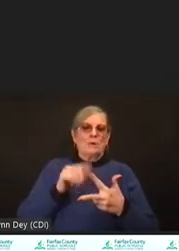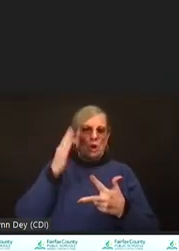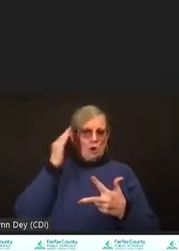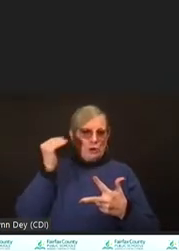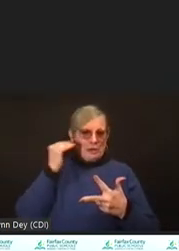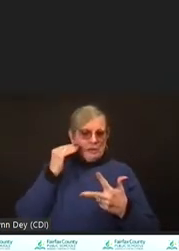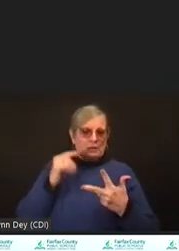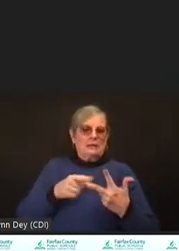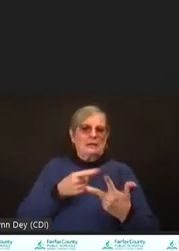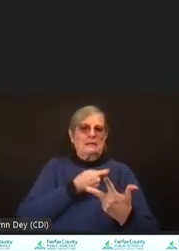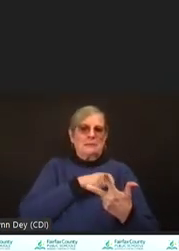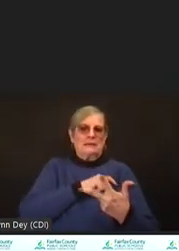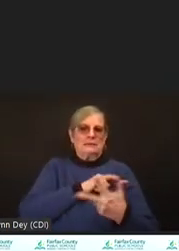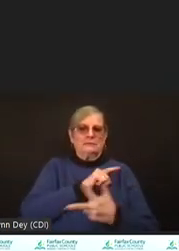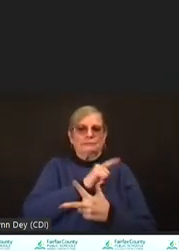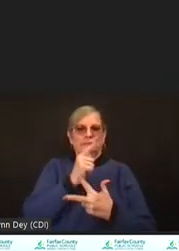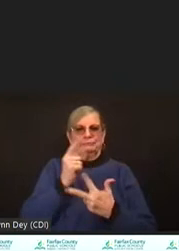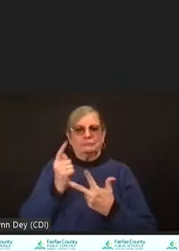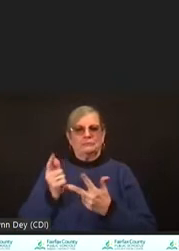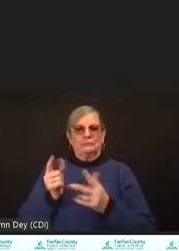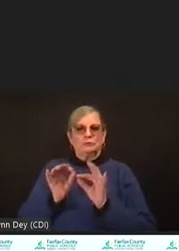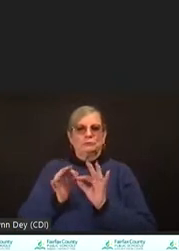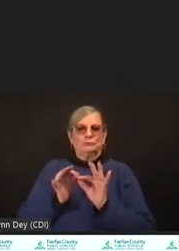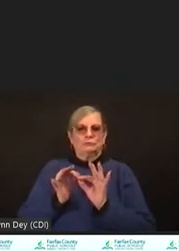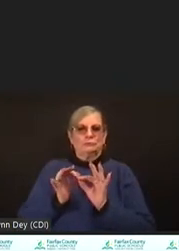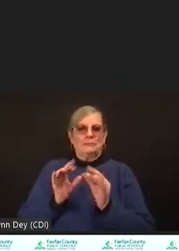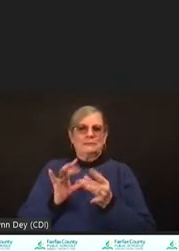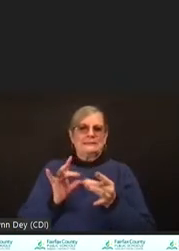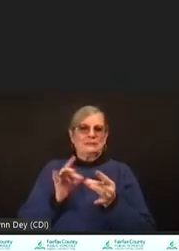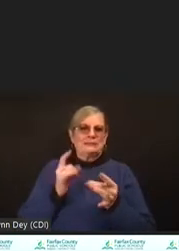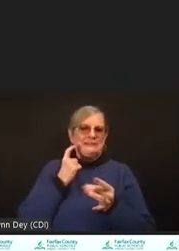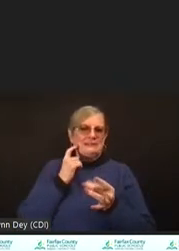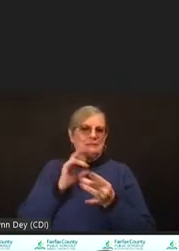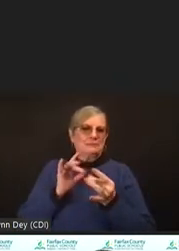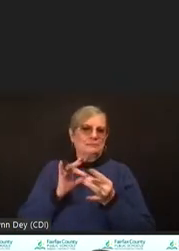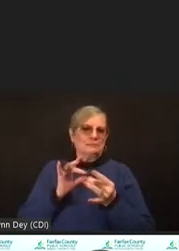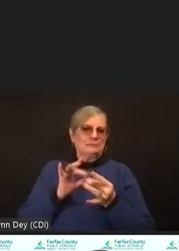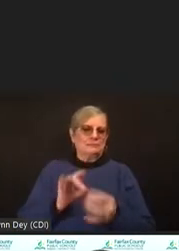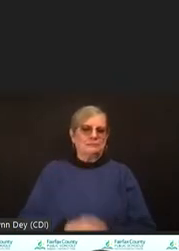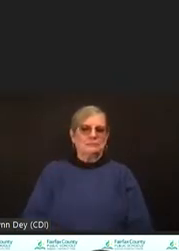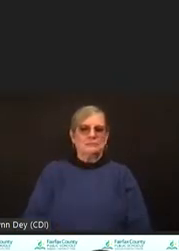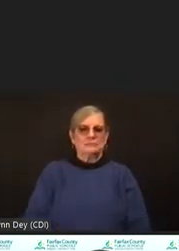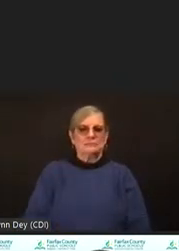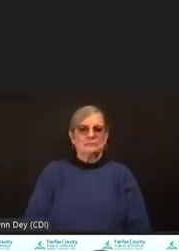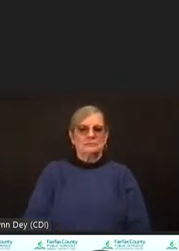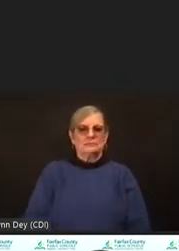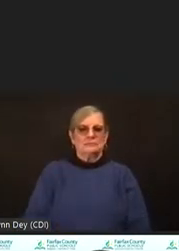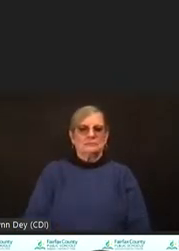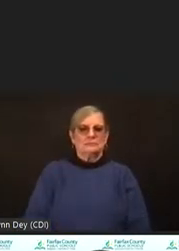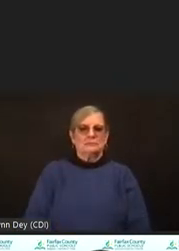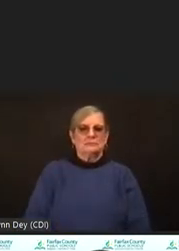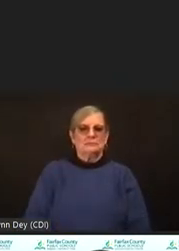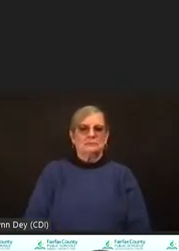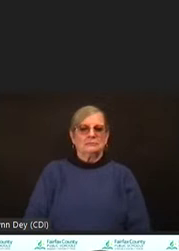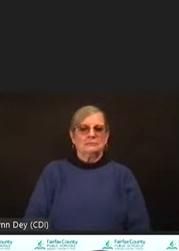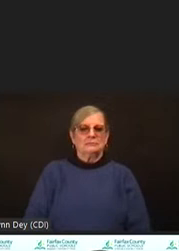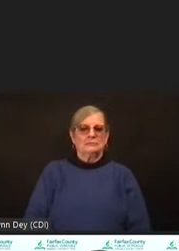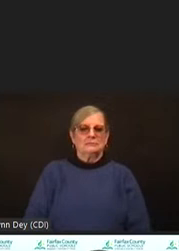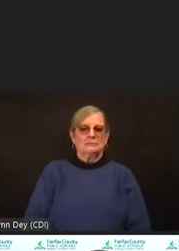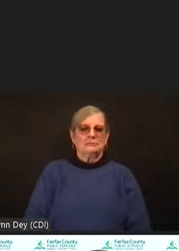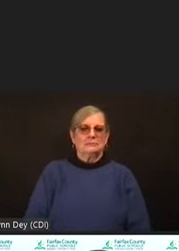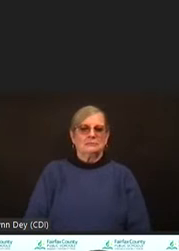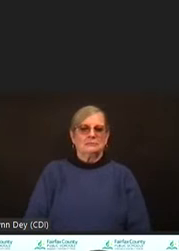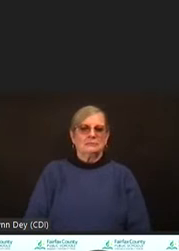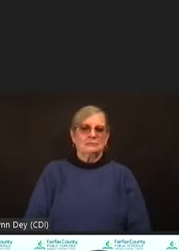activar el botón de los diferentes idiomas. Para escucharlo en español, presione el botón de español y de esa manera usted va a